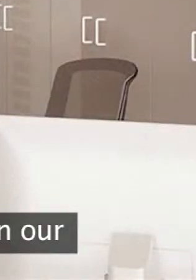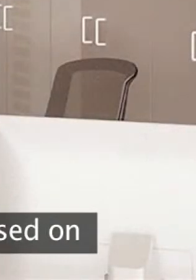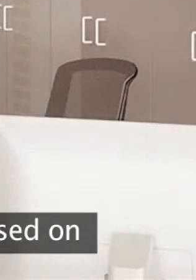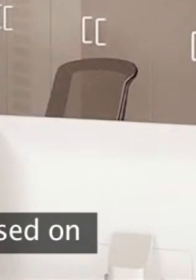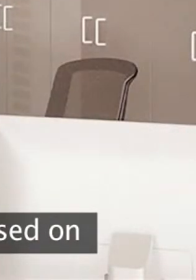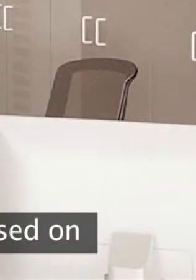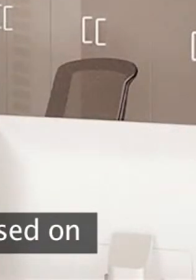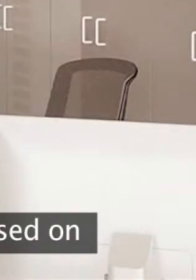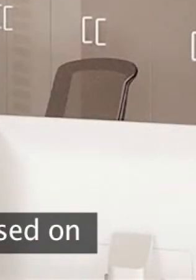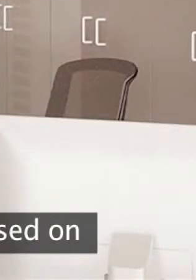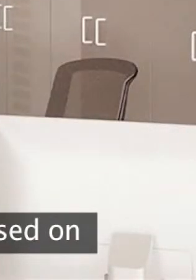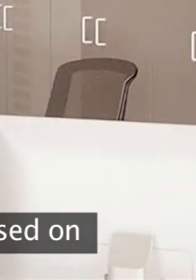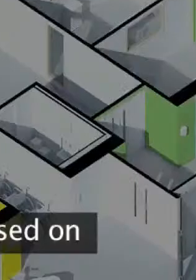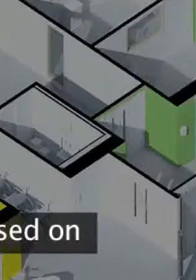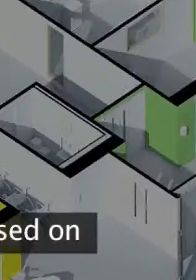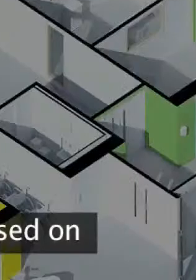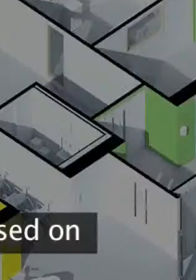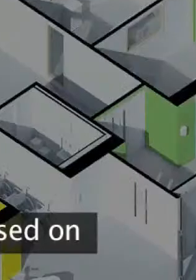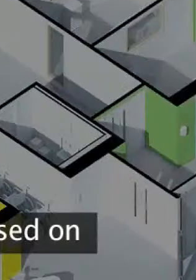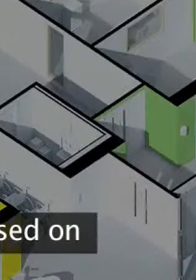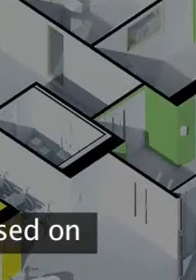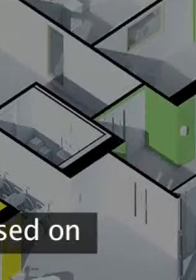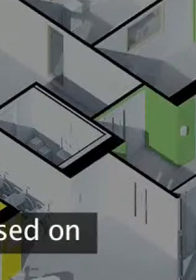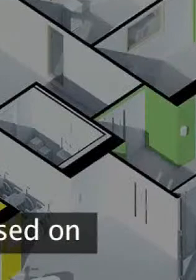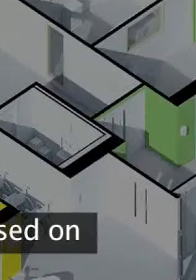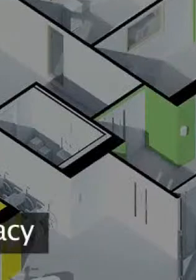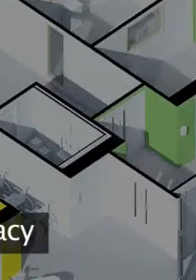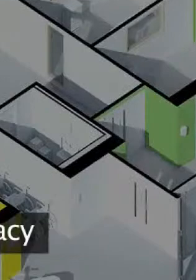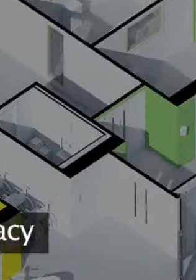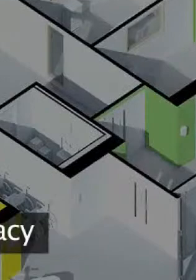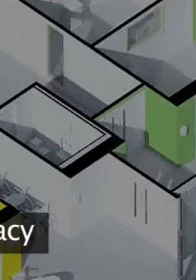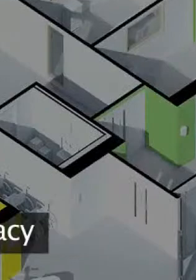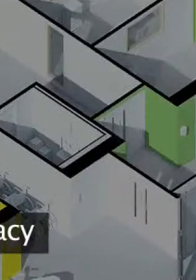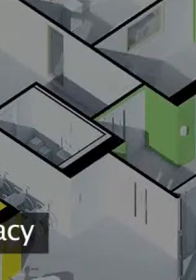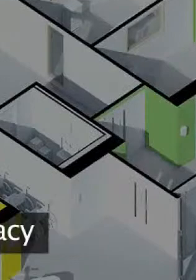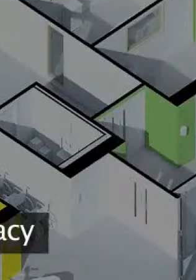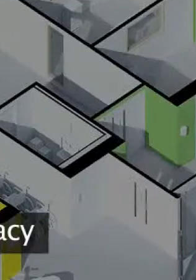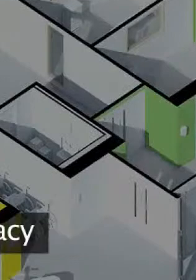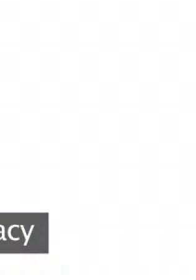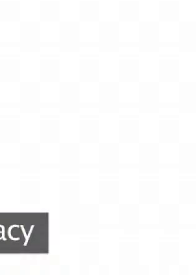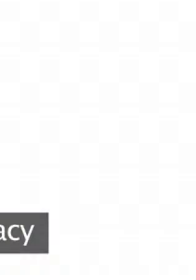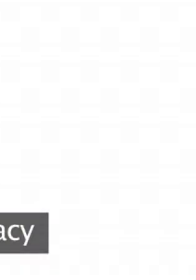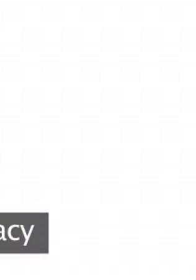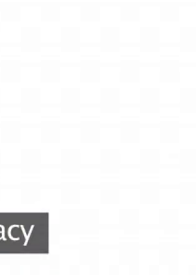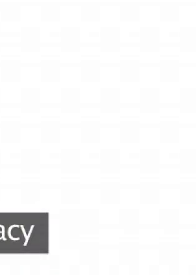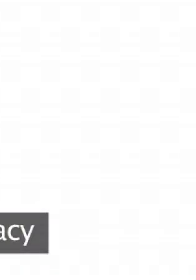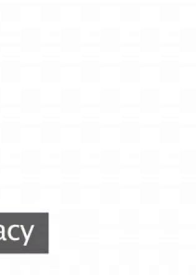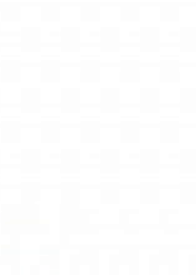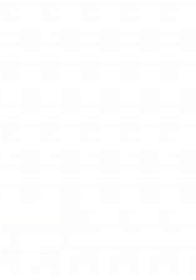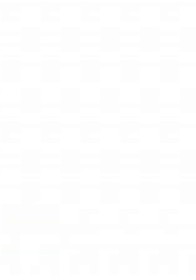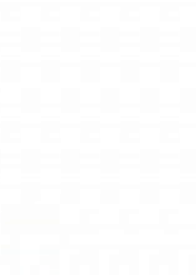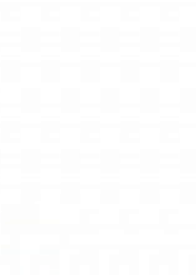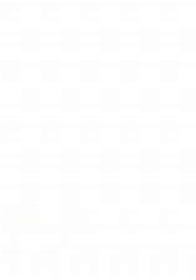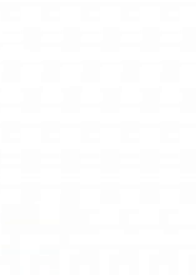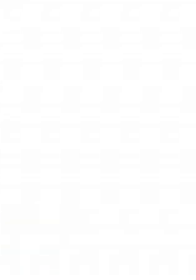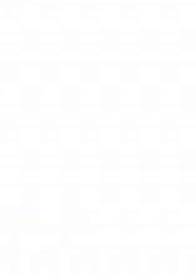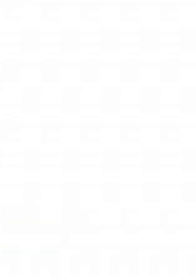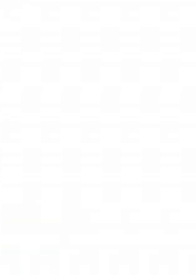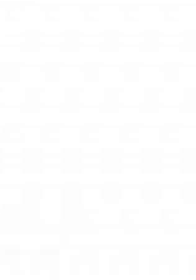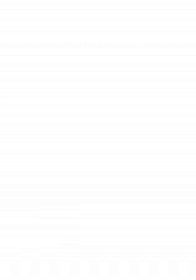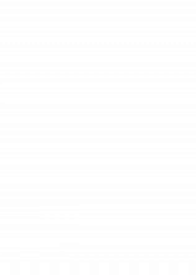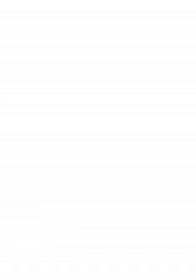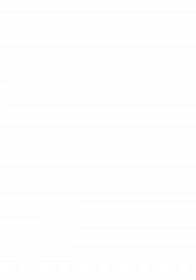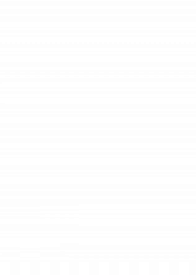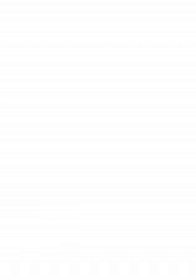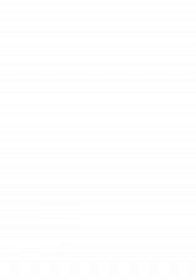assessed in our streaming area to determine the most appropriate service based on clinical need, be it in our urgent treatment centre, pharmacy, or